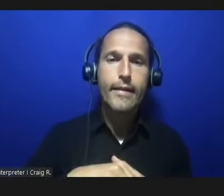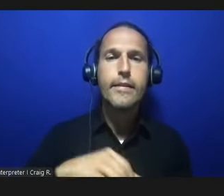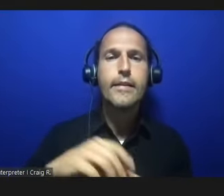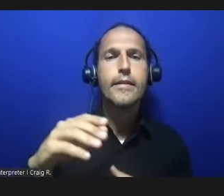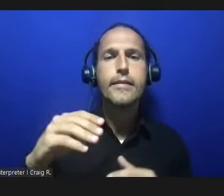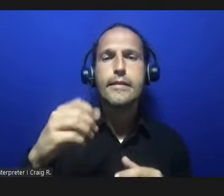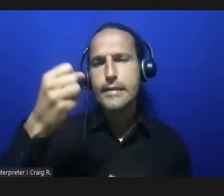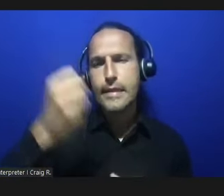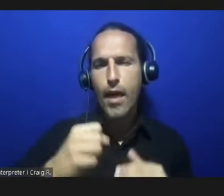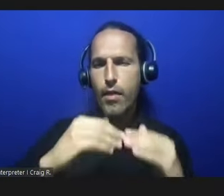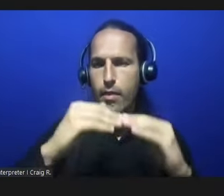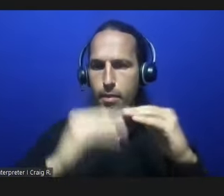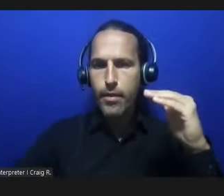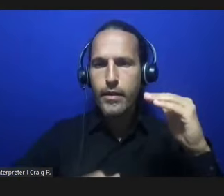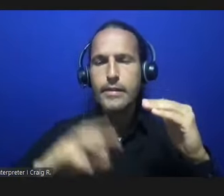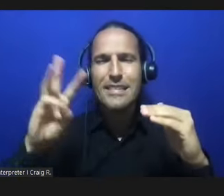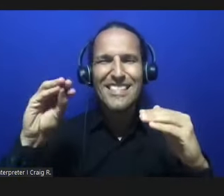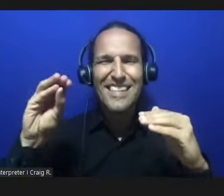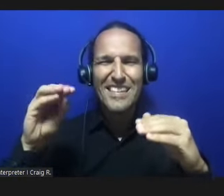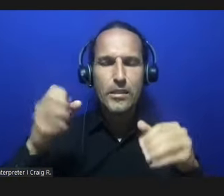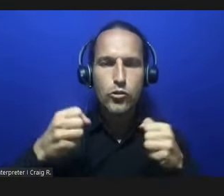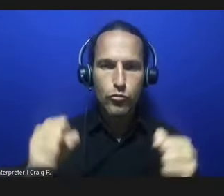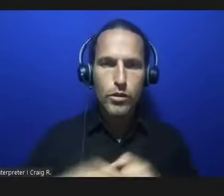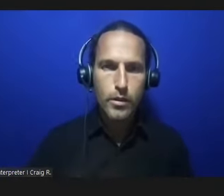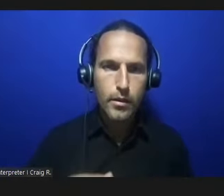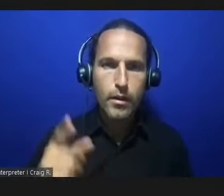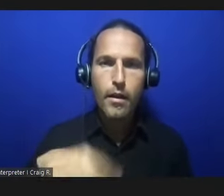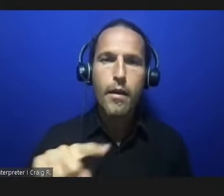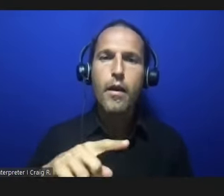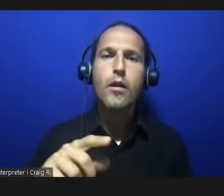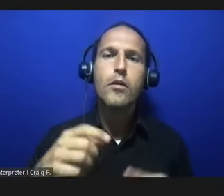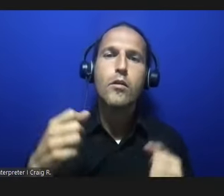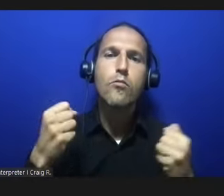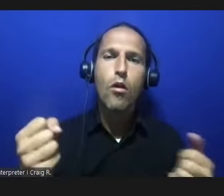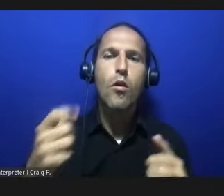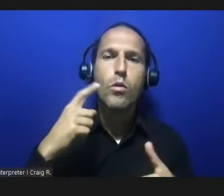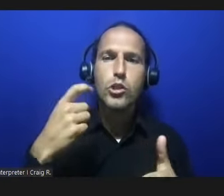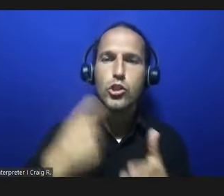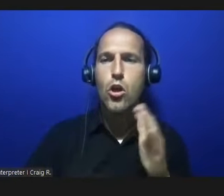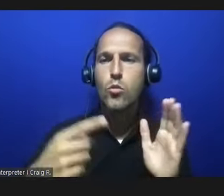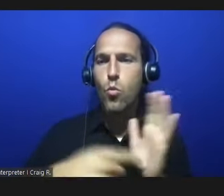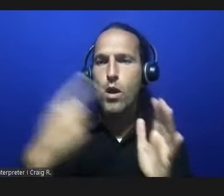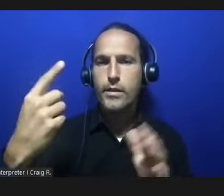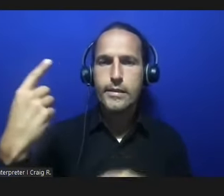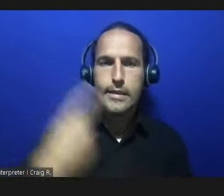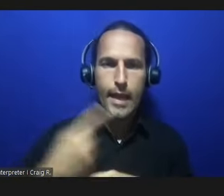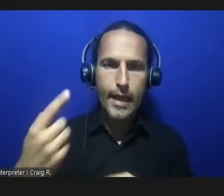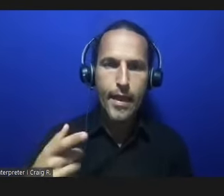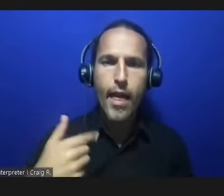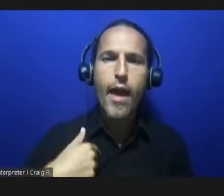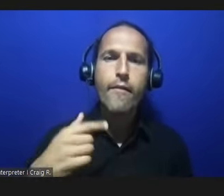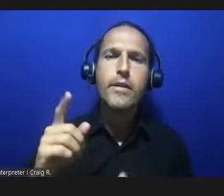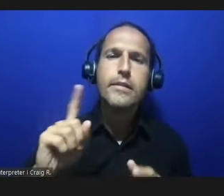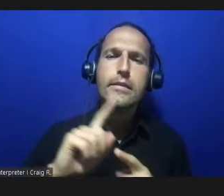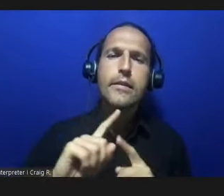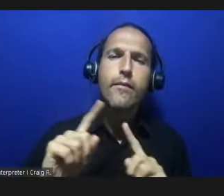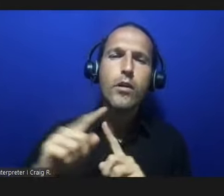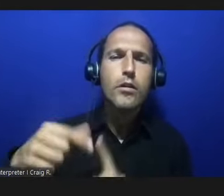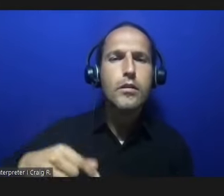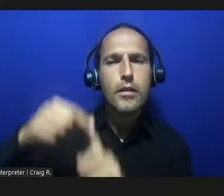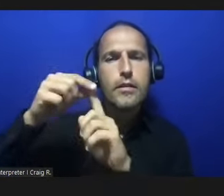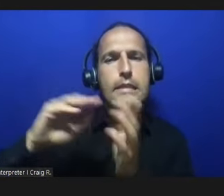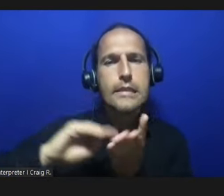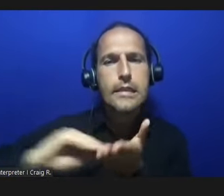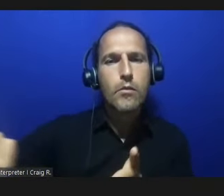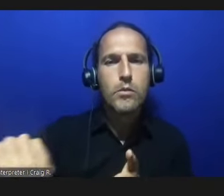of and inclusive of 60th Street. Passenger vehicles would be charged once per day, and there are exemptions required by the MTA Reform and